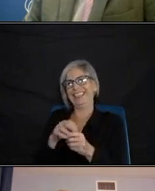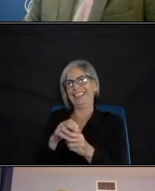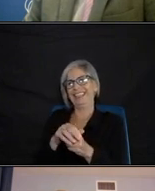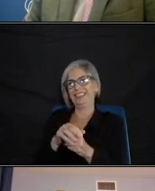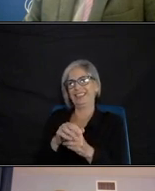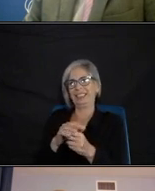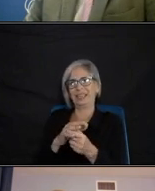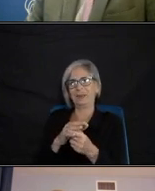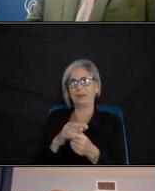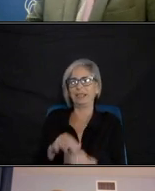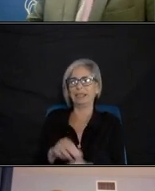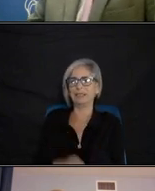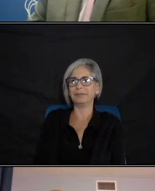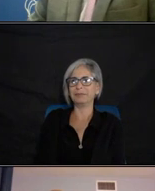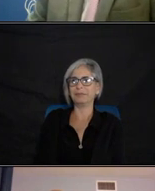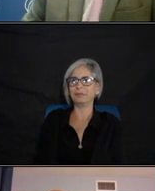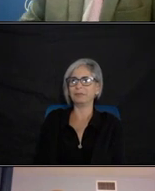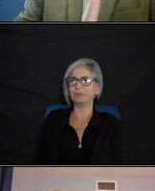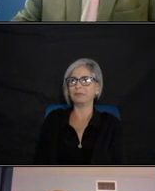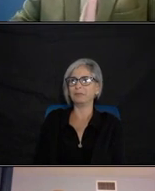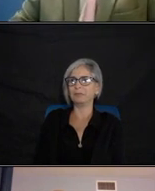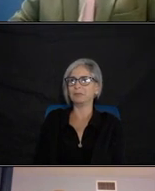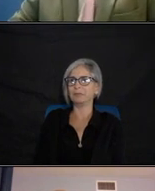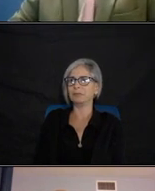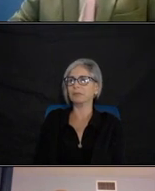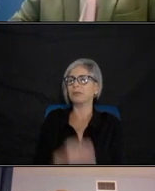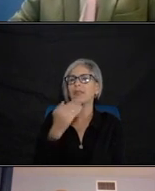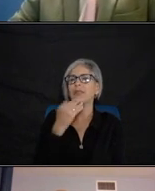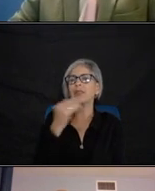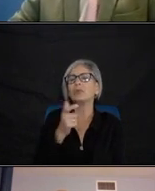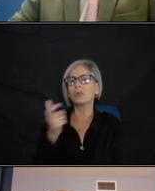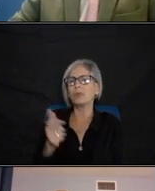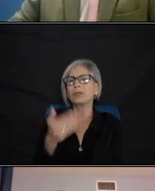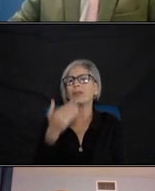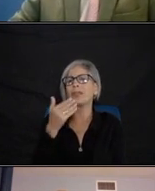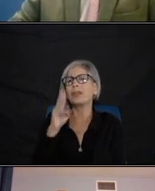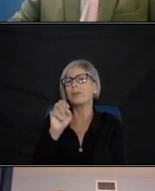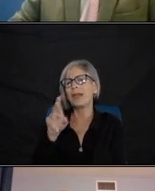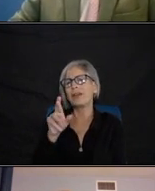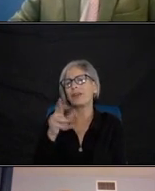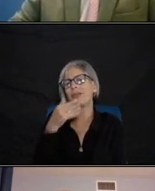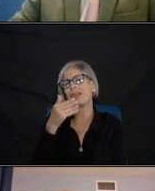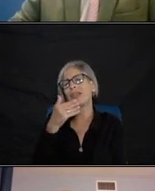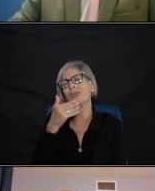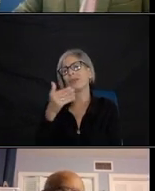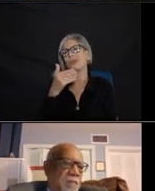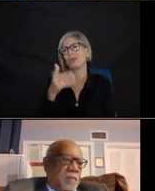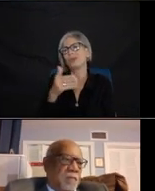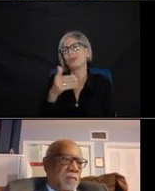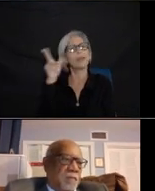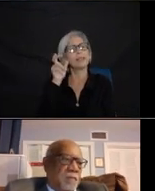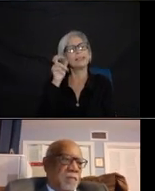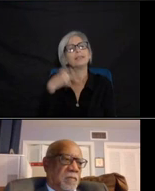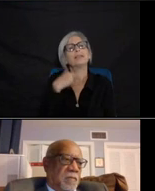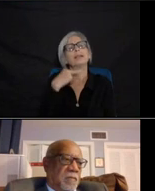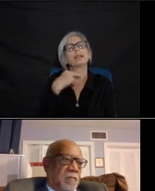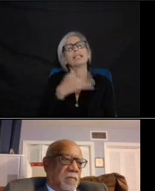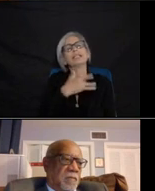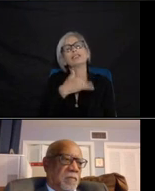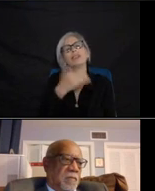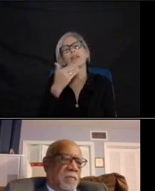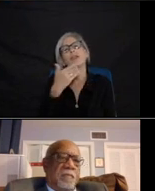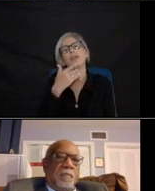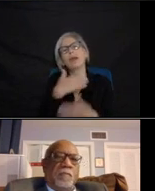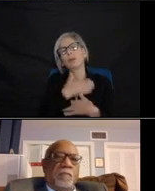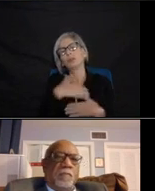open. Yes. Thank you very much. And thank you, Mayor, for listening to our voices, listening to our concerns. I